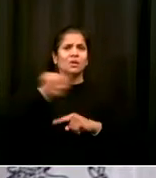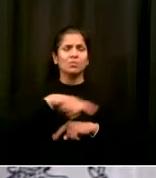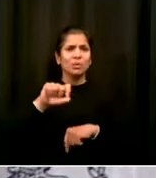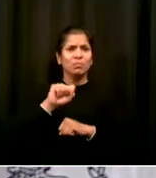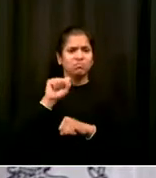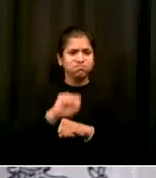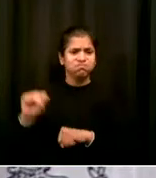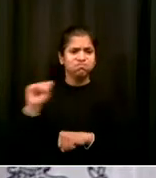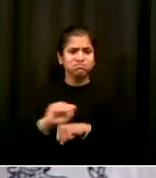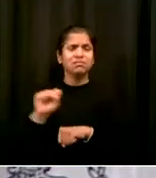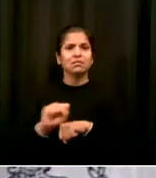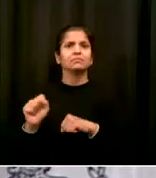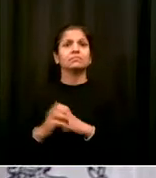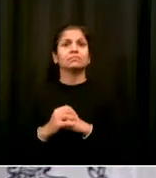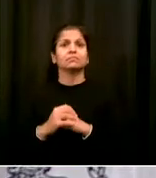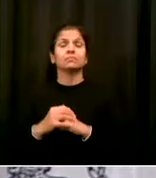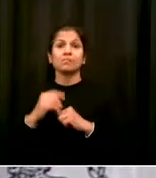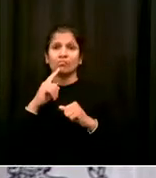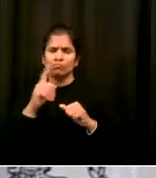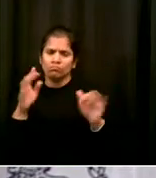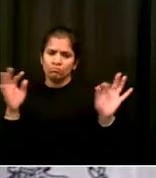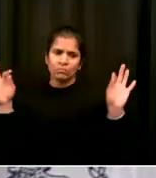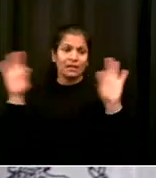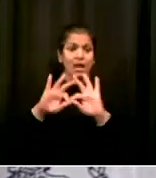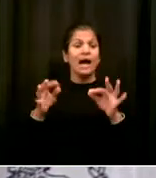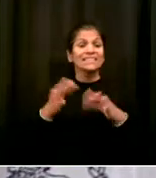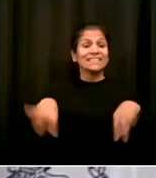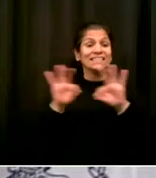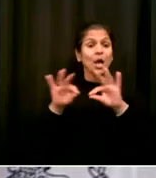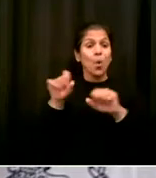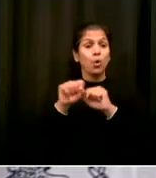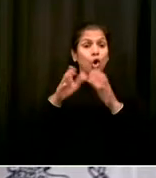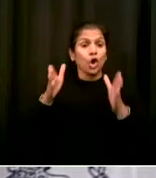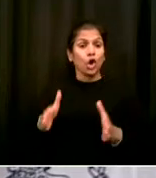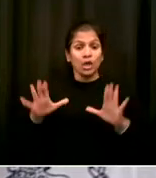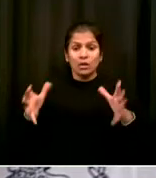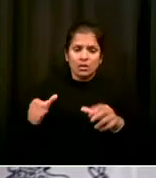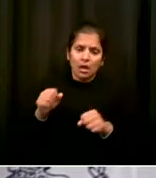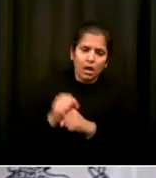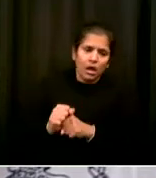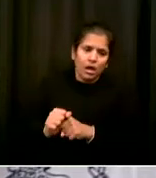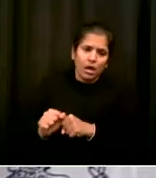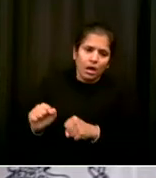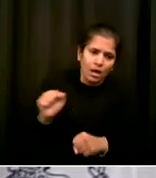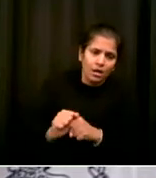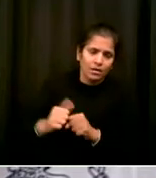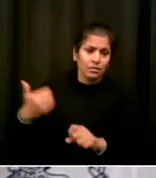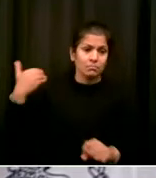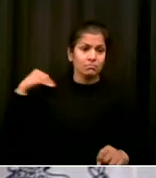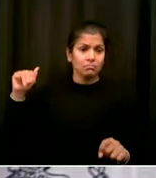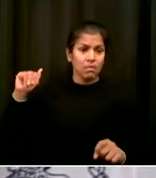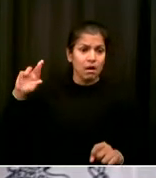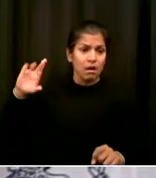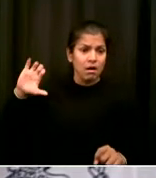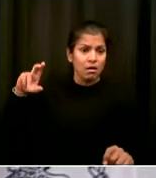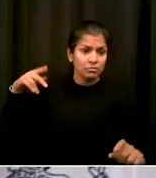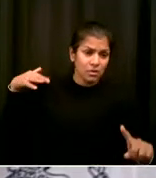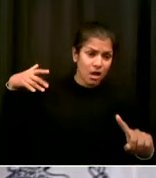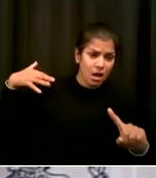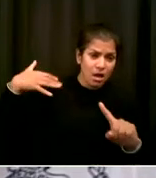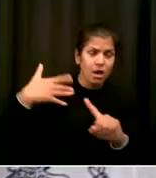to protect people. The day we lost our first New Yorker to COVID in this year